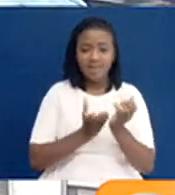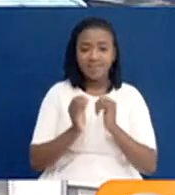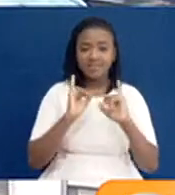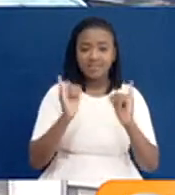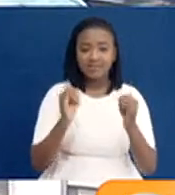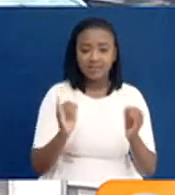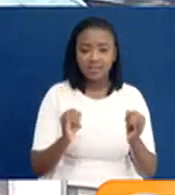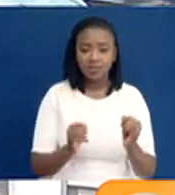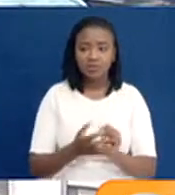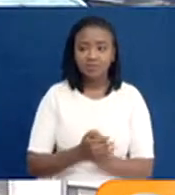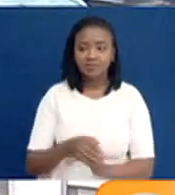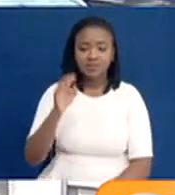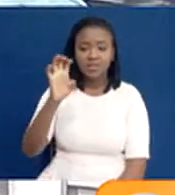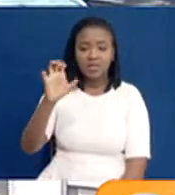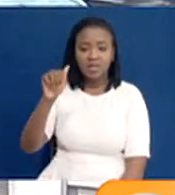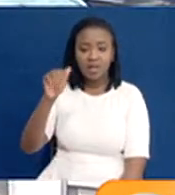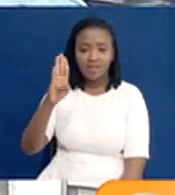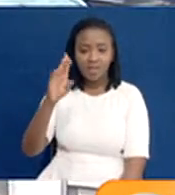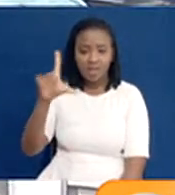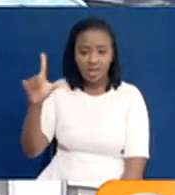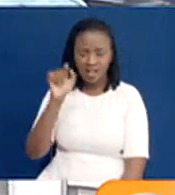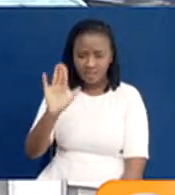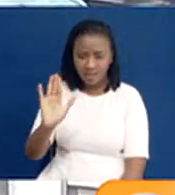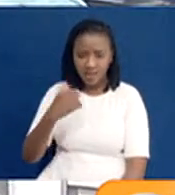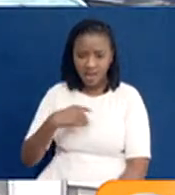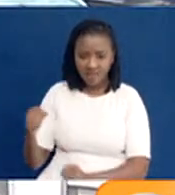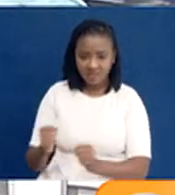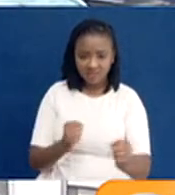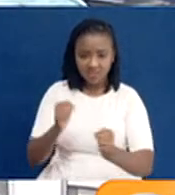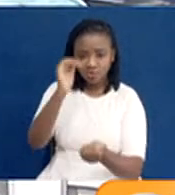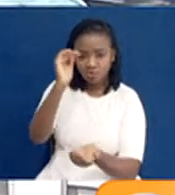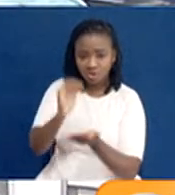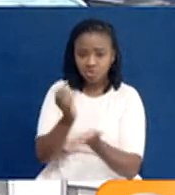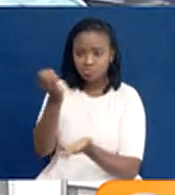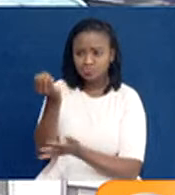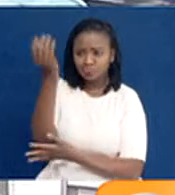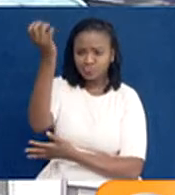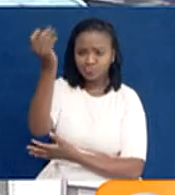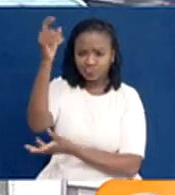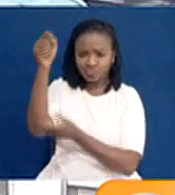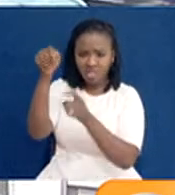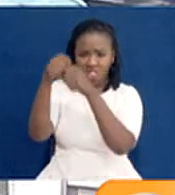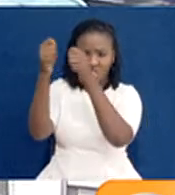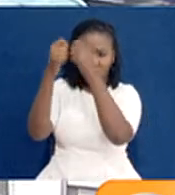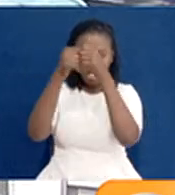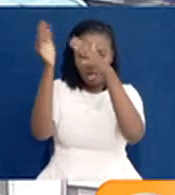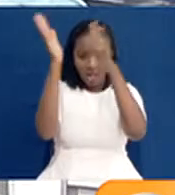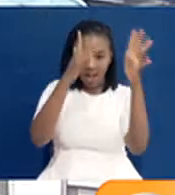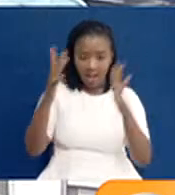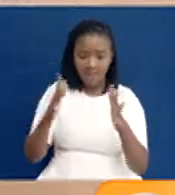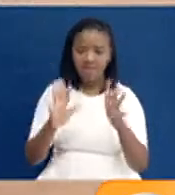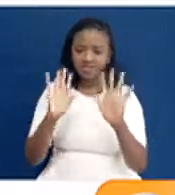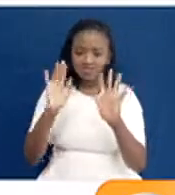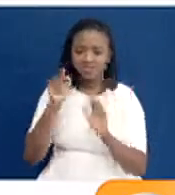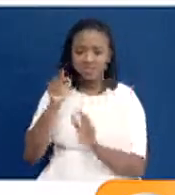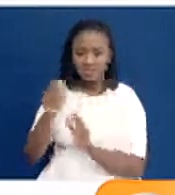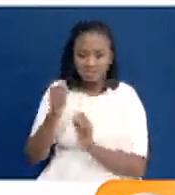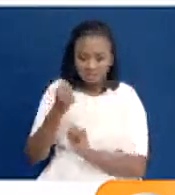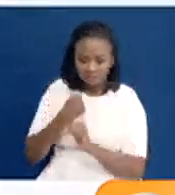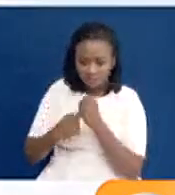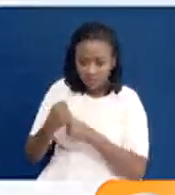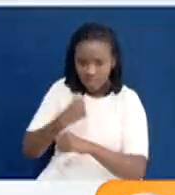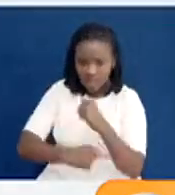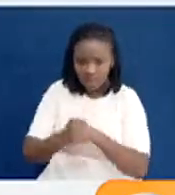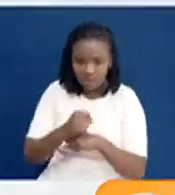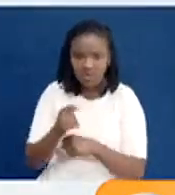East African Brewery's strategy to reduce carbon emissions has begun bearing fruit. The brewer has reported progress in